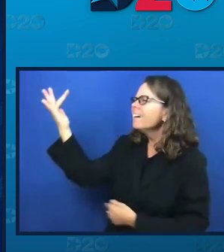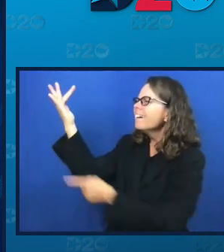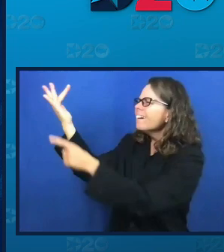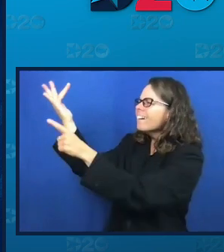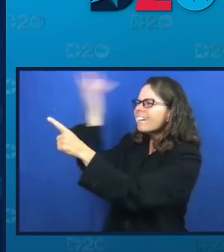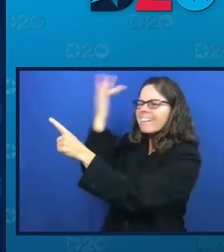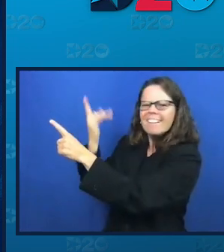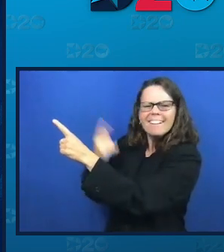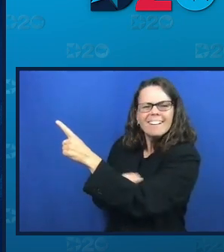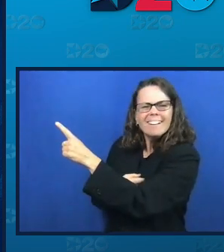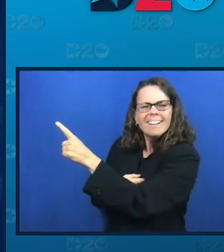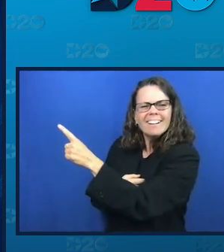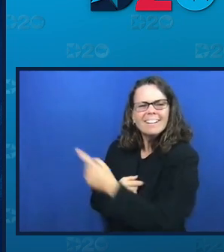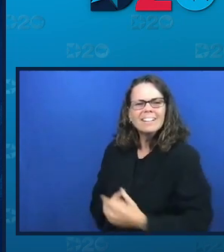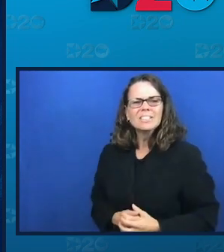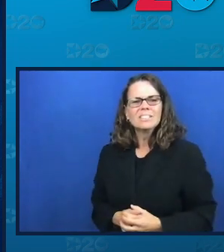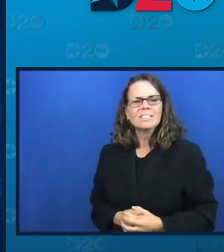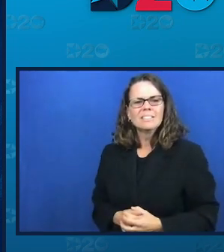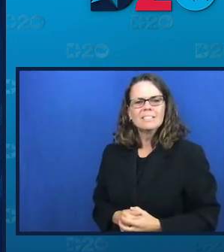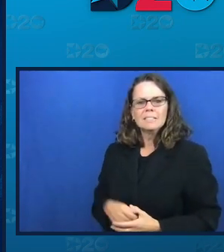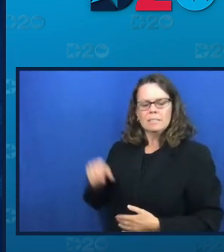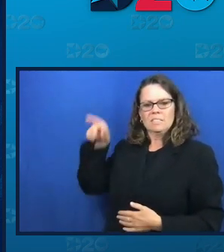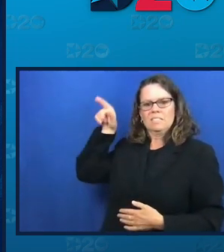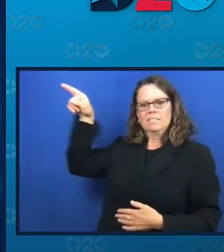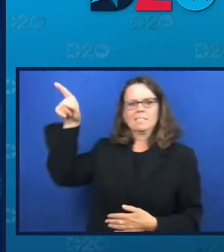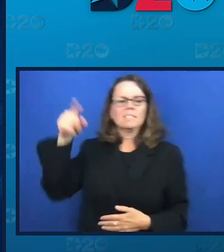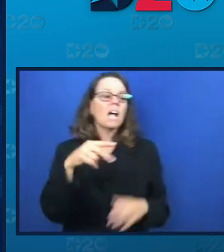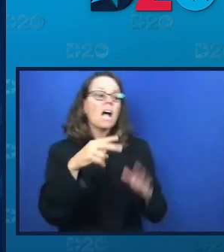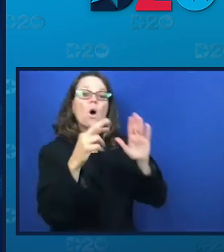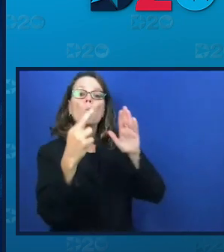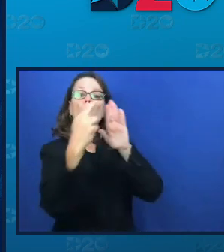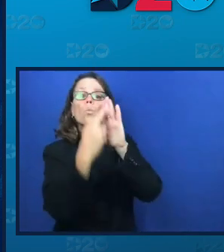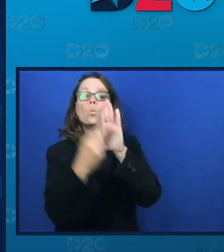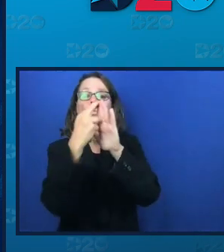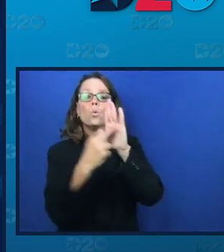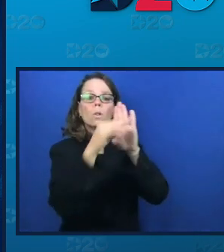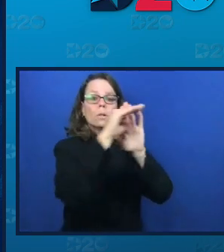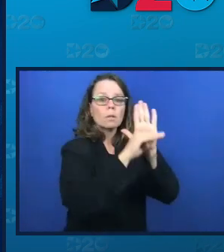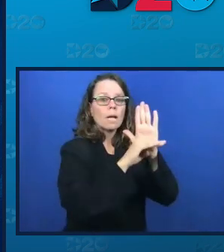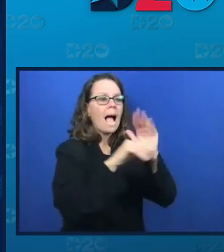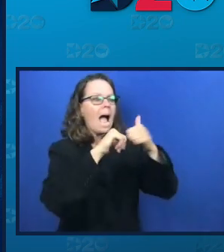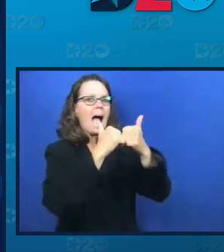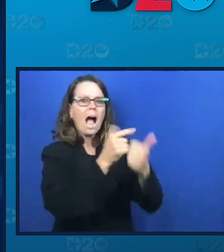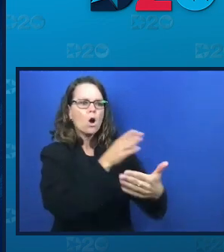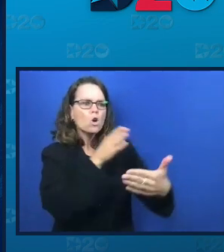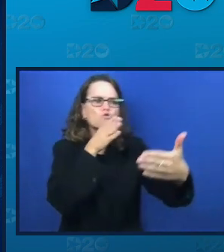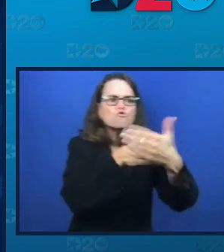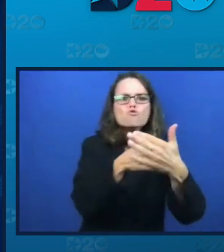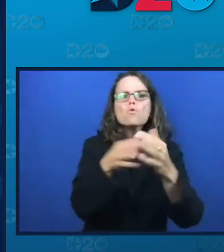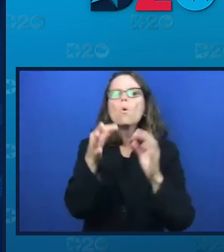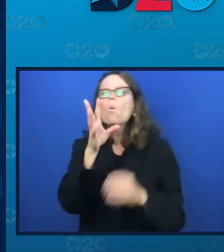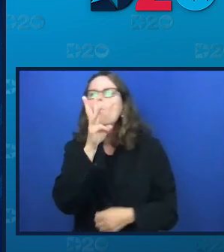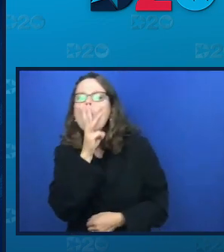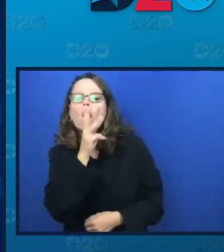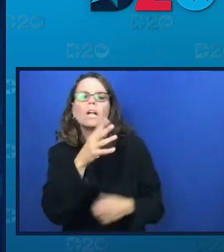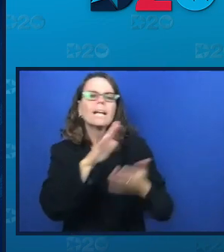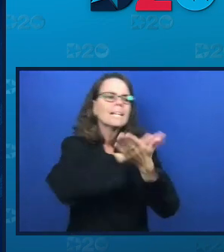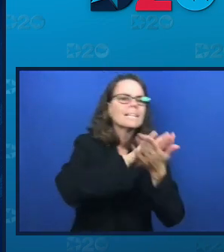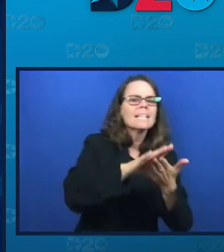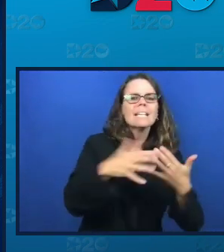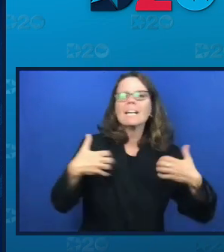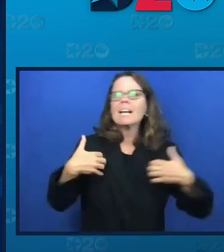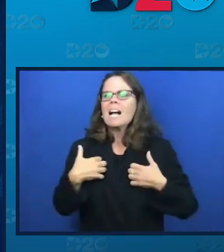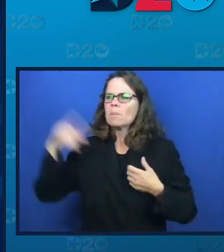species, on pesticides. There is so much at stake in this election, none more important than the work Joe Biden did with Barack